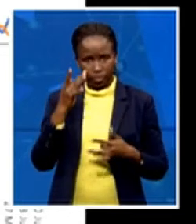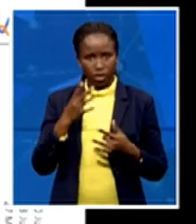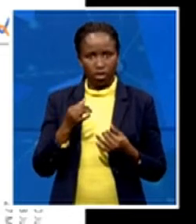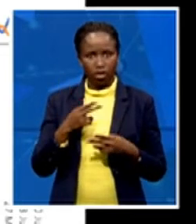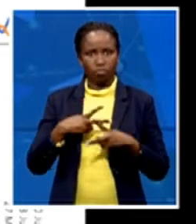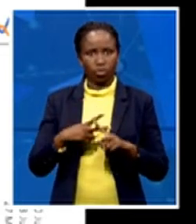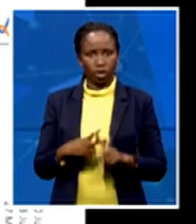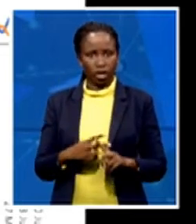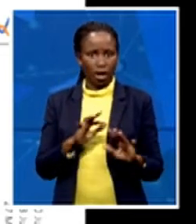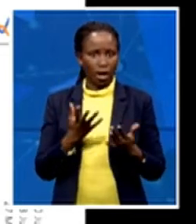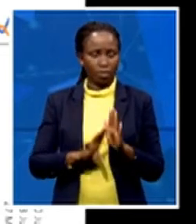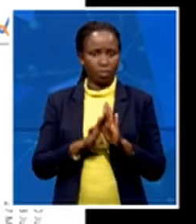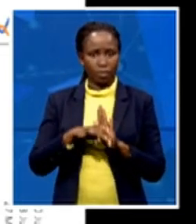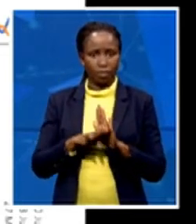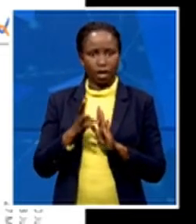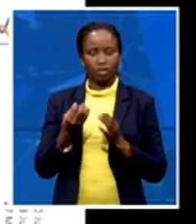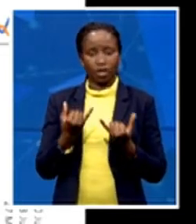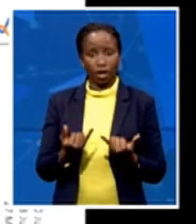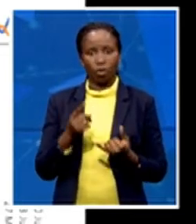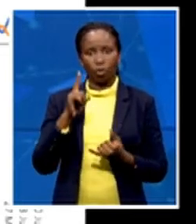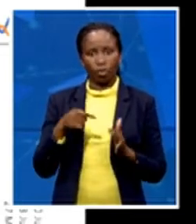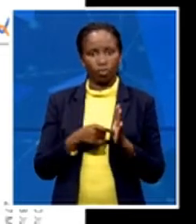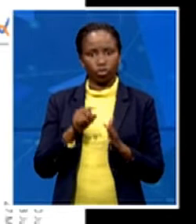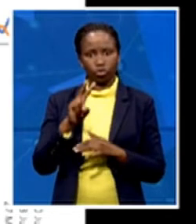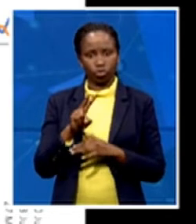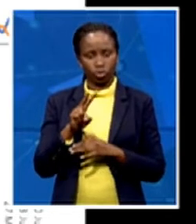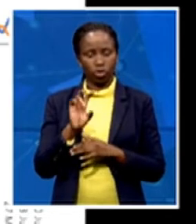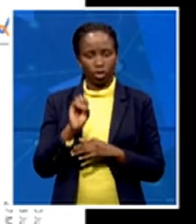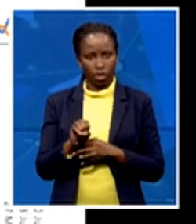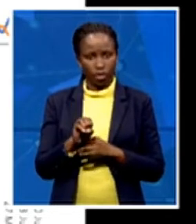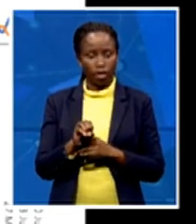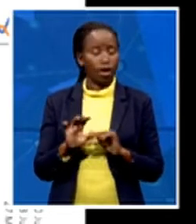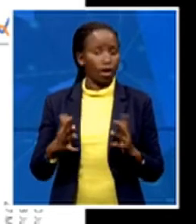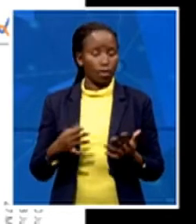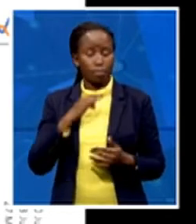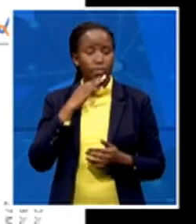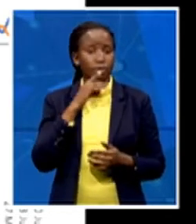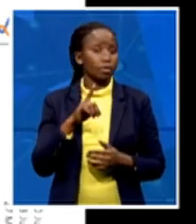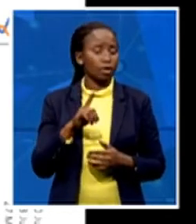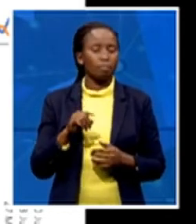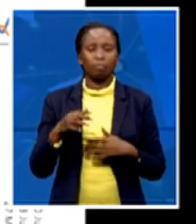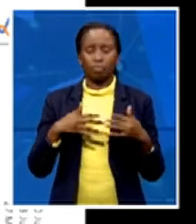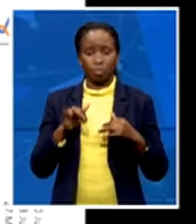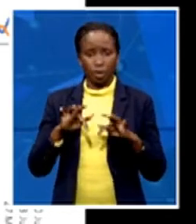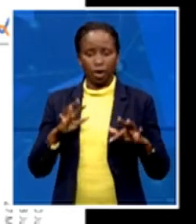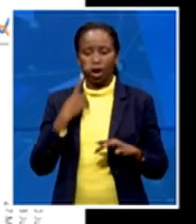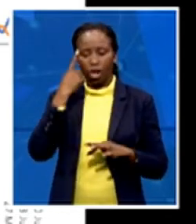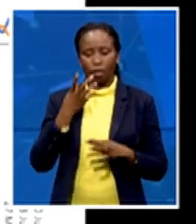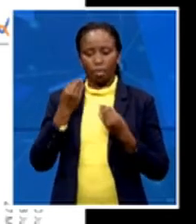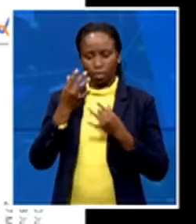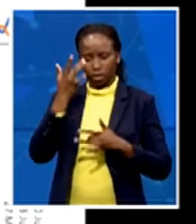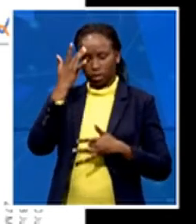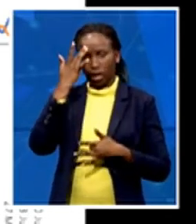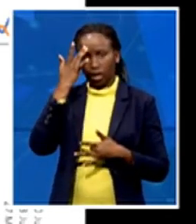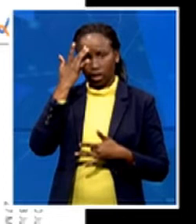way to describe this is to say for every 10 active cases, we are now infecting 12 new